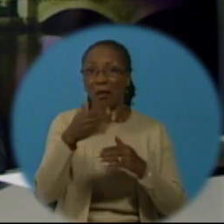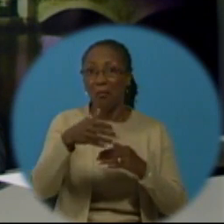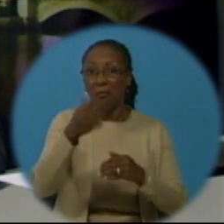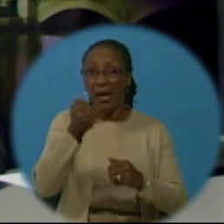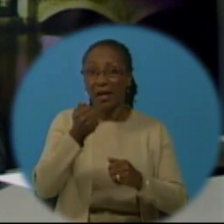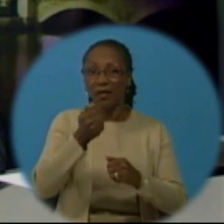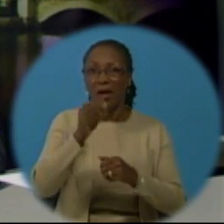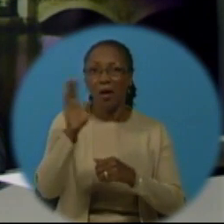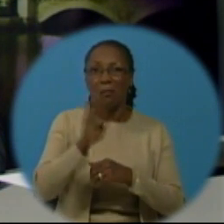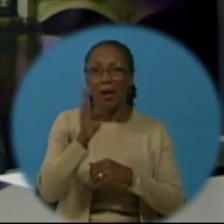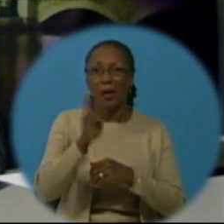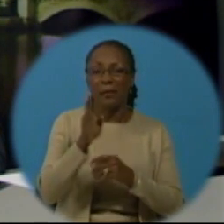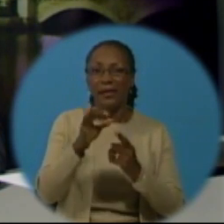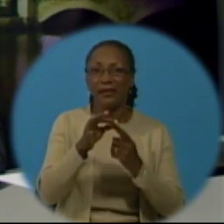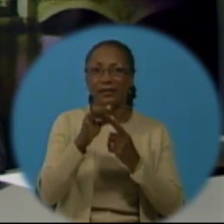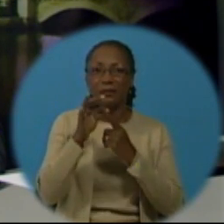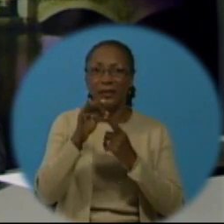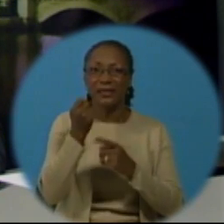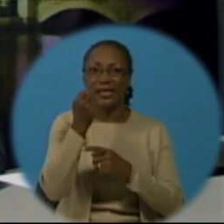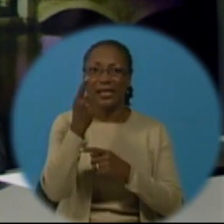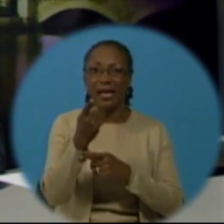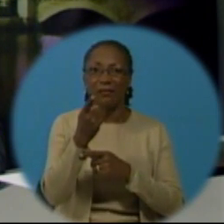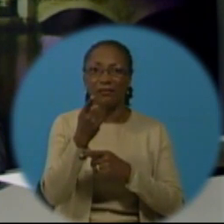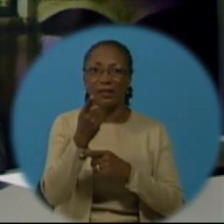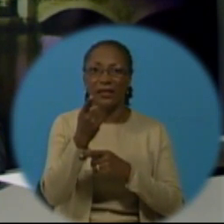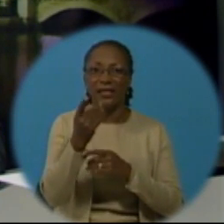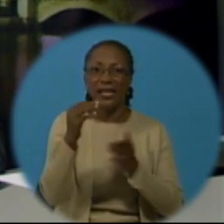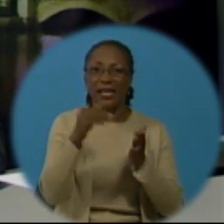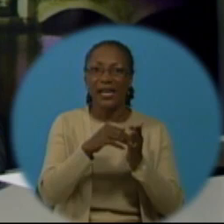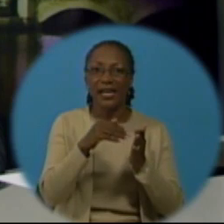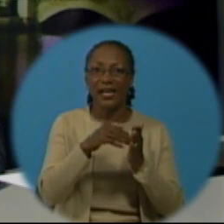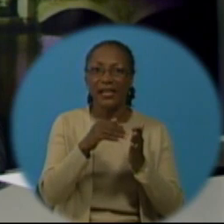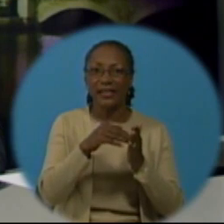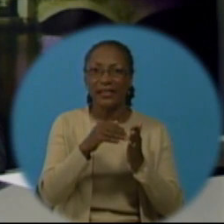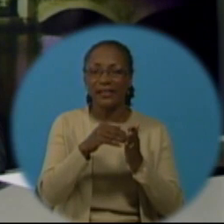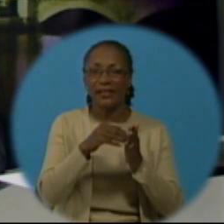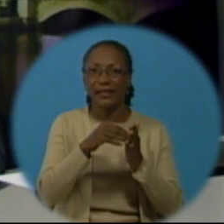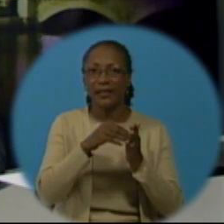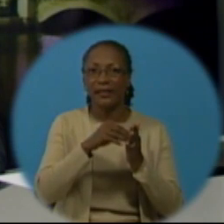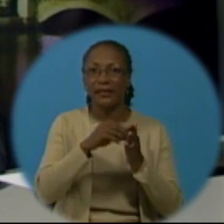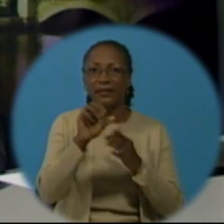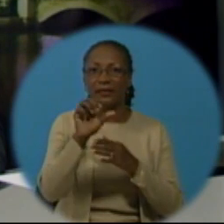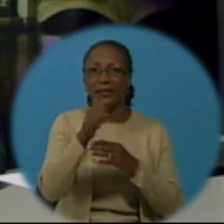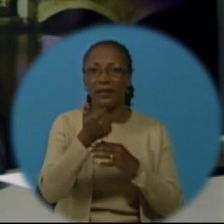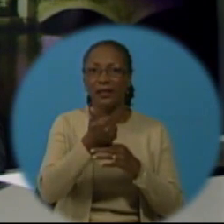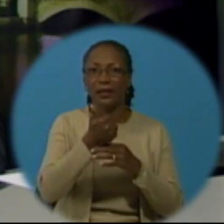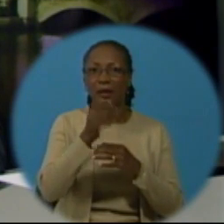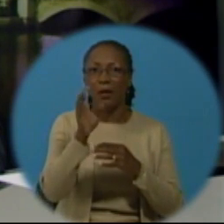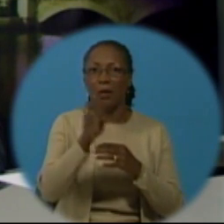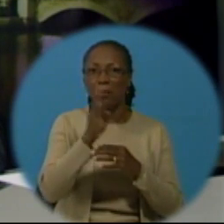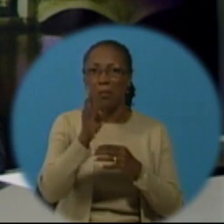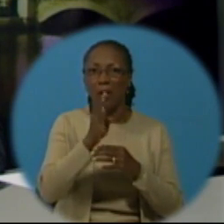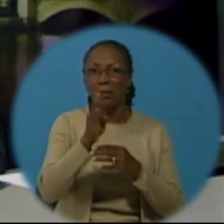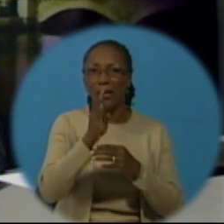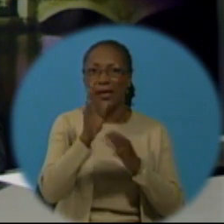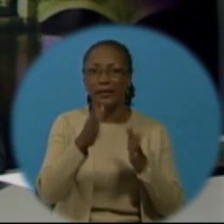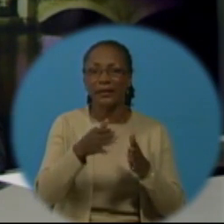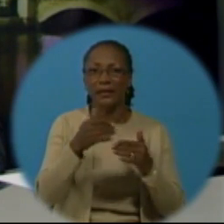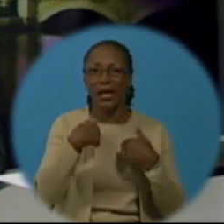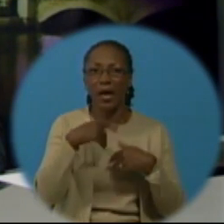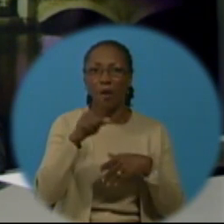fought back against the West Indies in their practice match. Replying to the Windies' total of 272, the Bajans fell for a meager